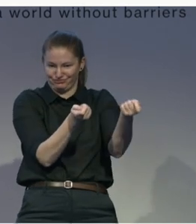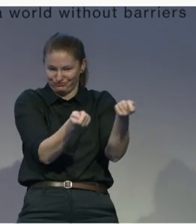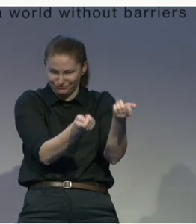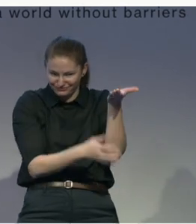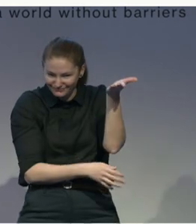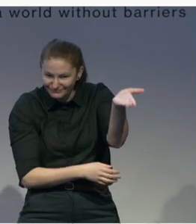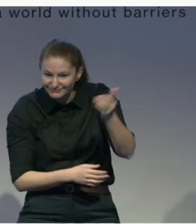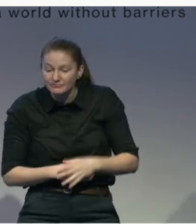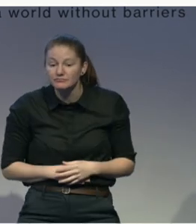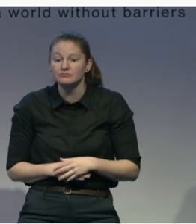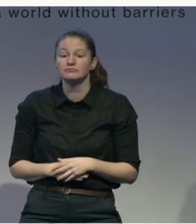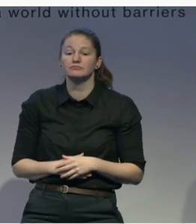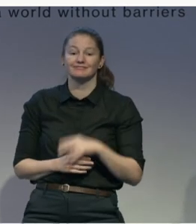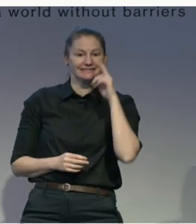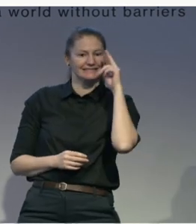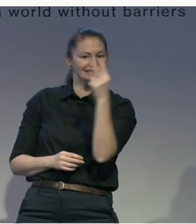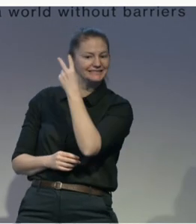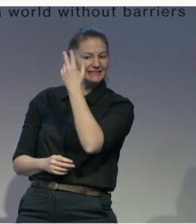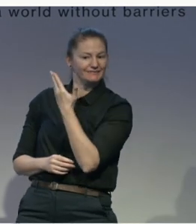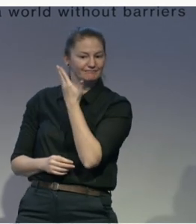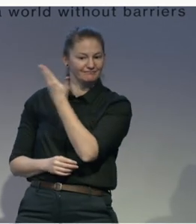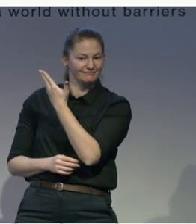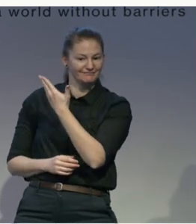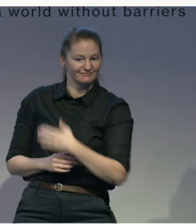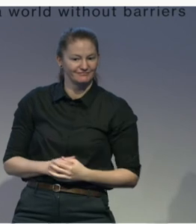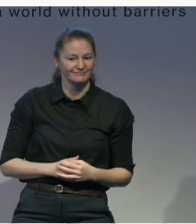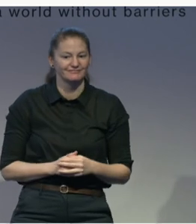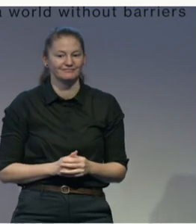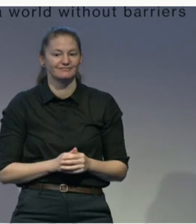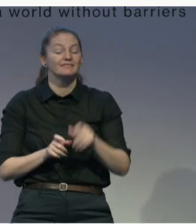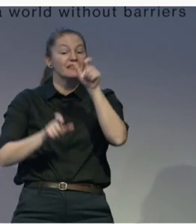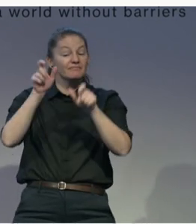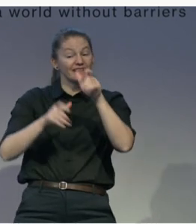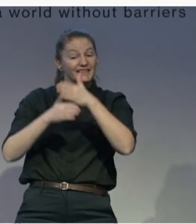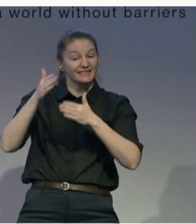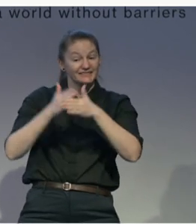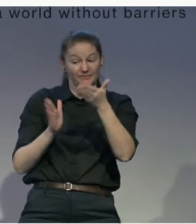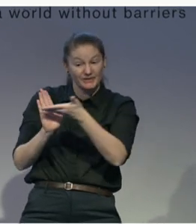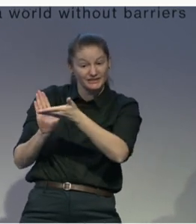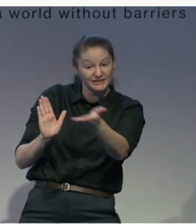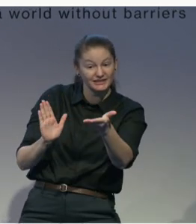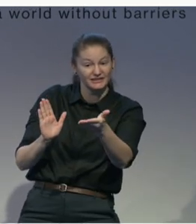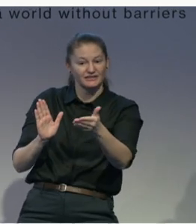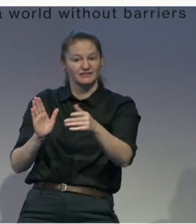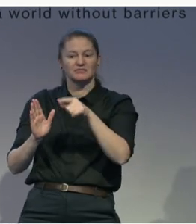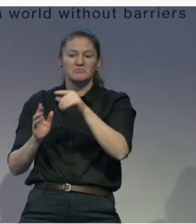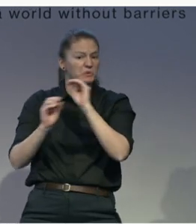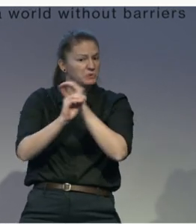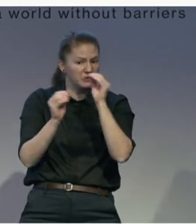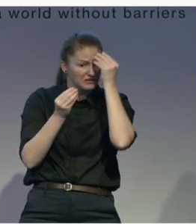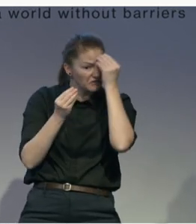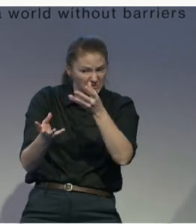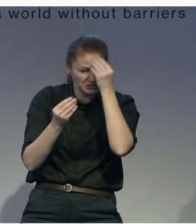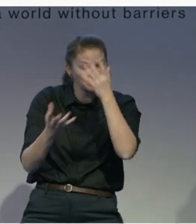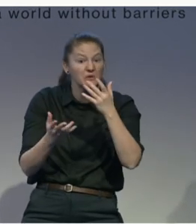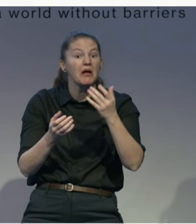here, okay? Most of the issues are that people with disabilities are not informed well, they